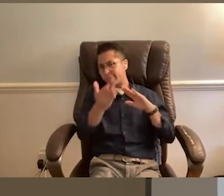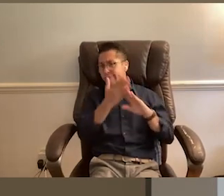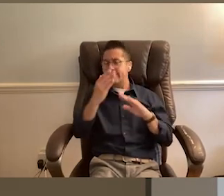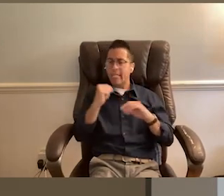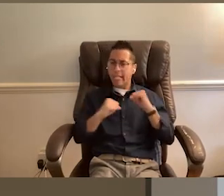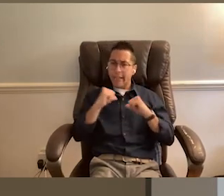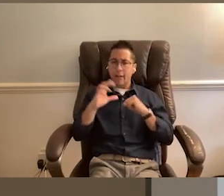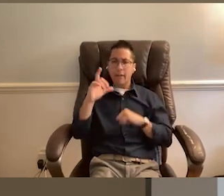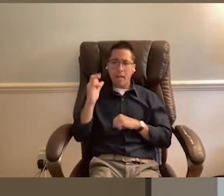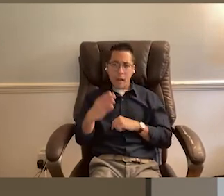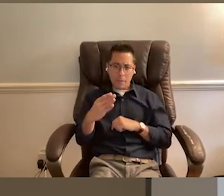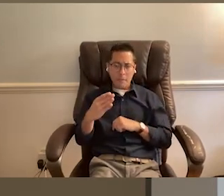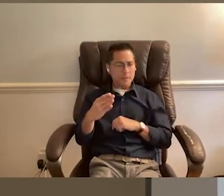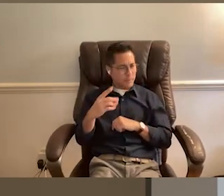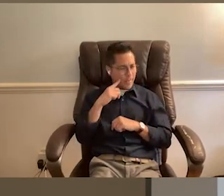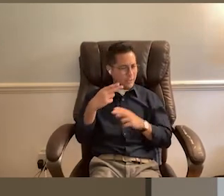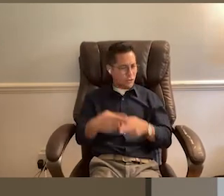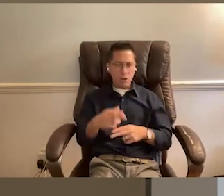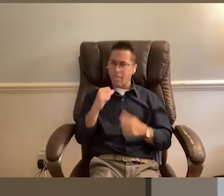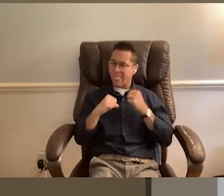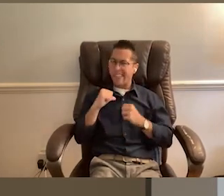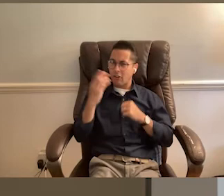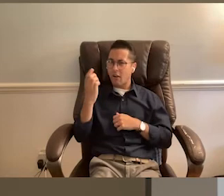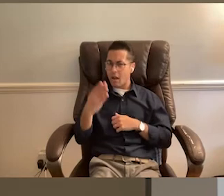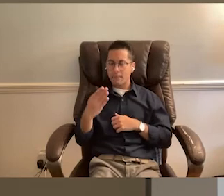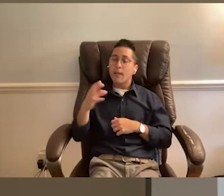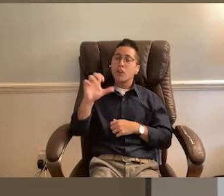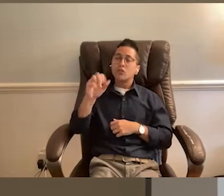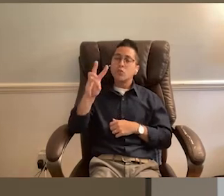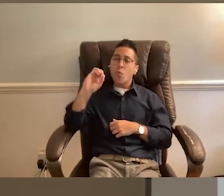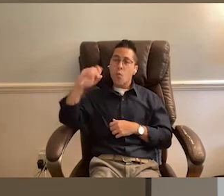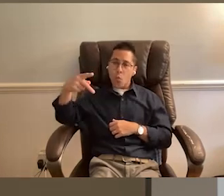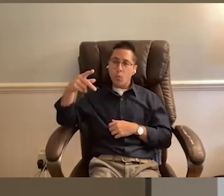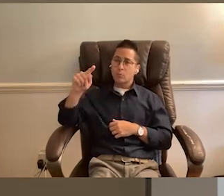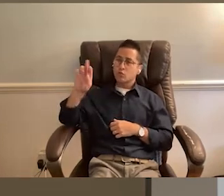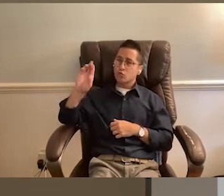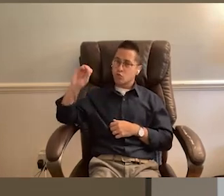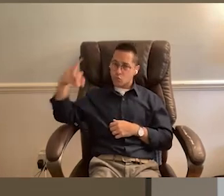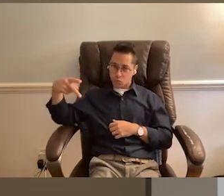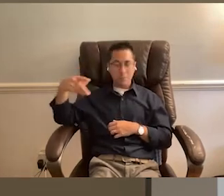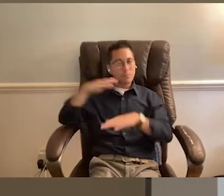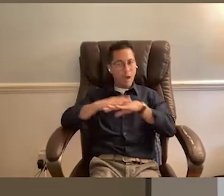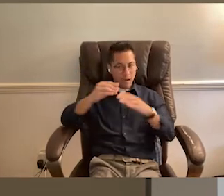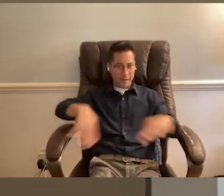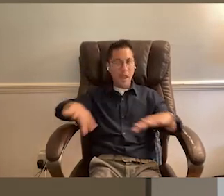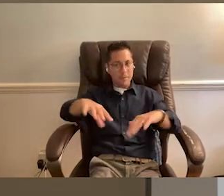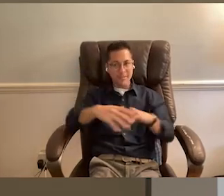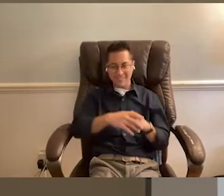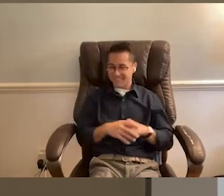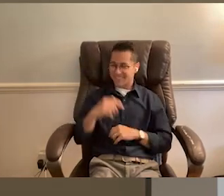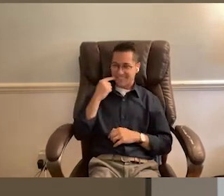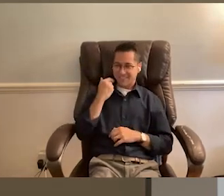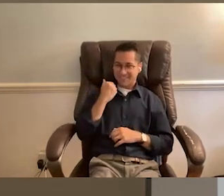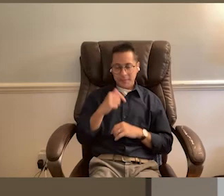years. She has taken so many OCT students in her class, so many. She teaches